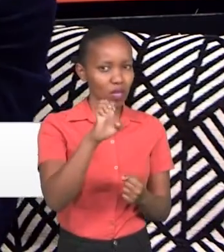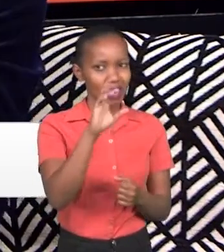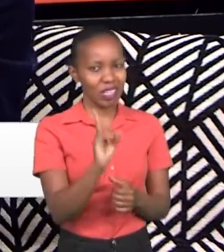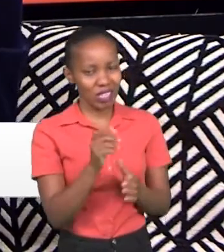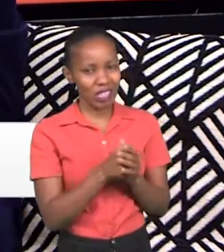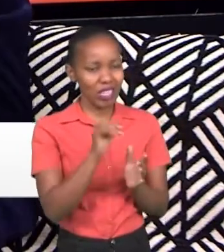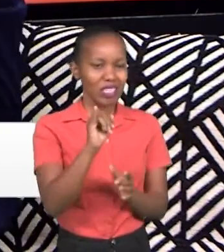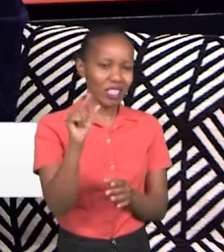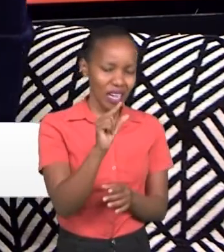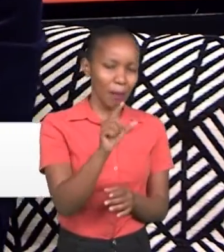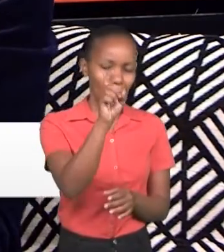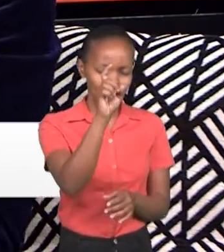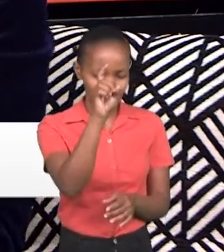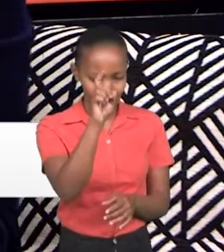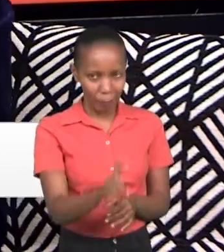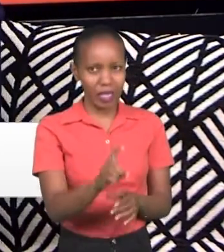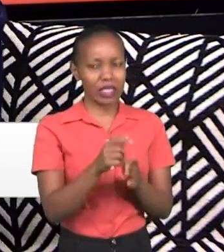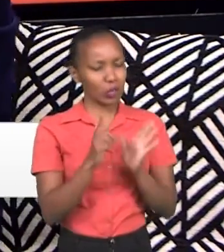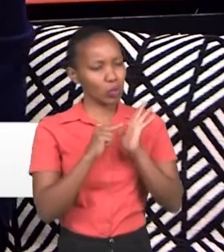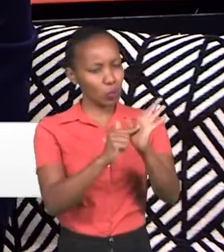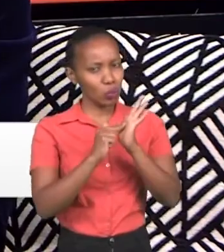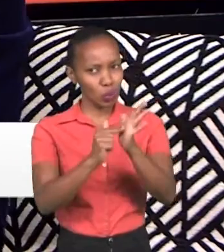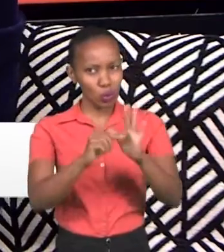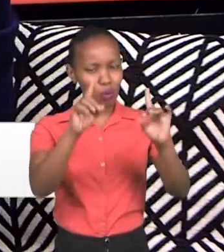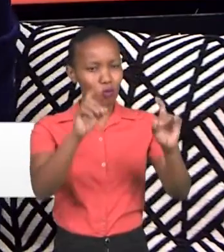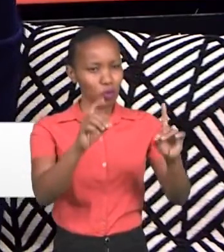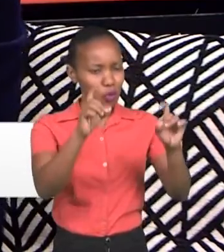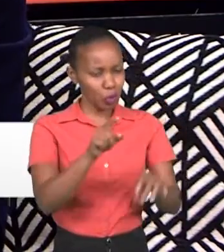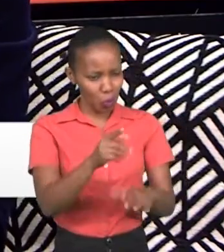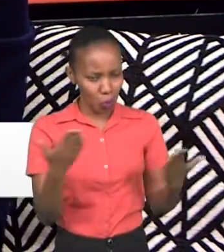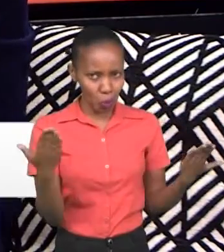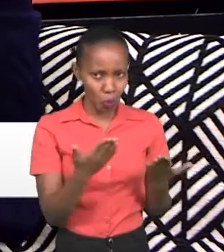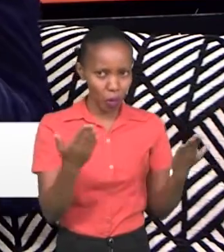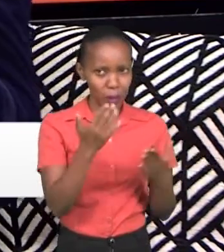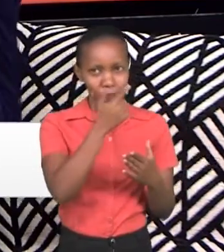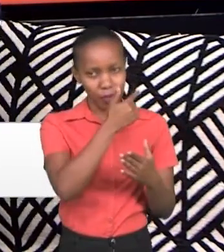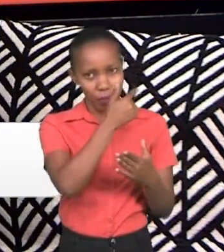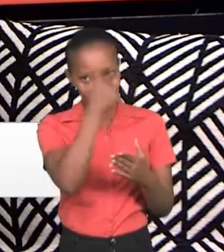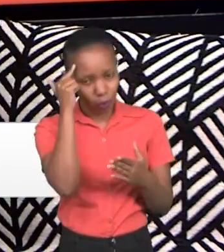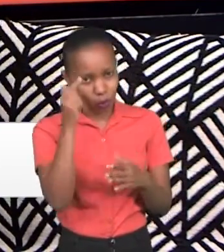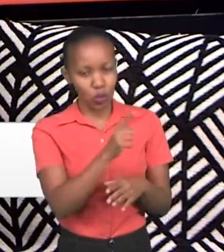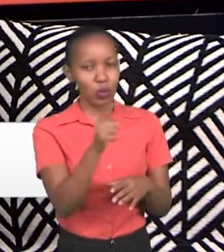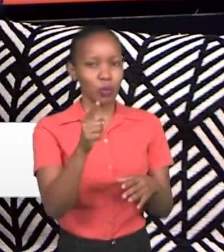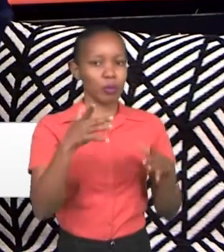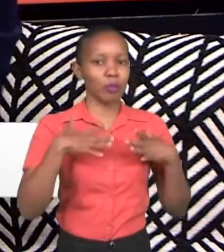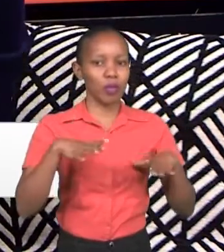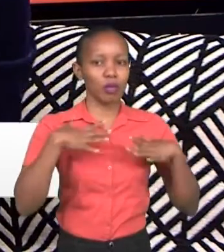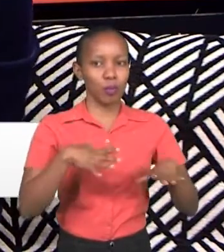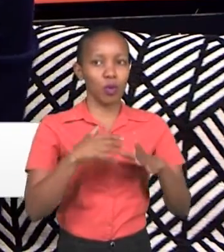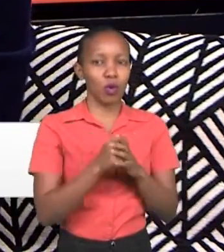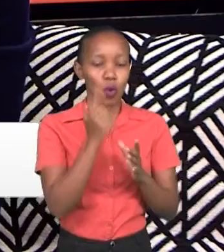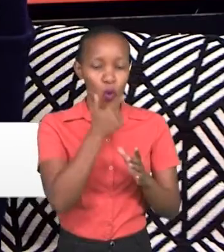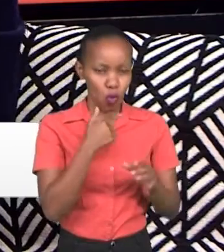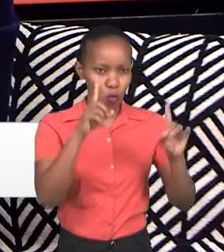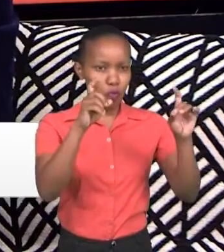whereby Instagram lazima tuku in some location kwanza? Yeah, and then you are the people who take these